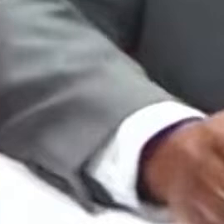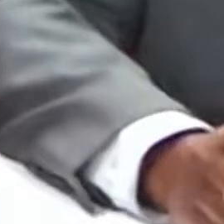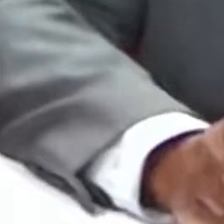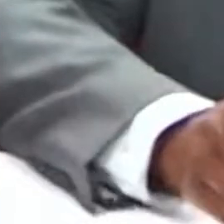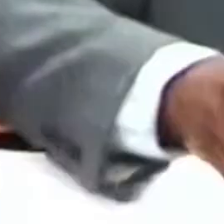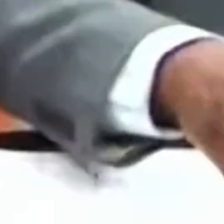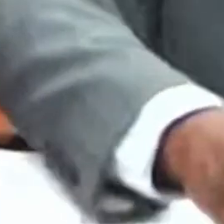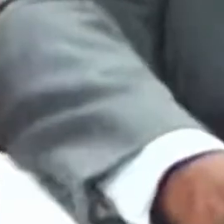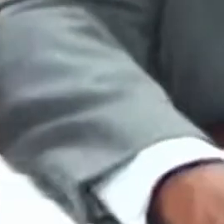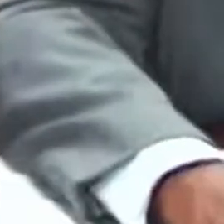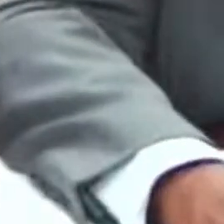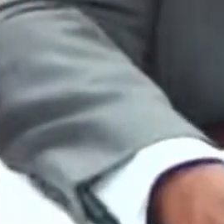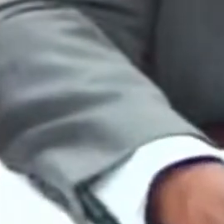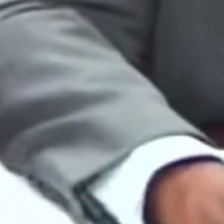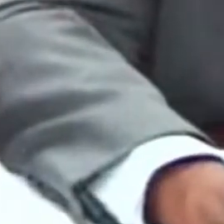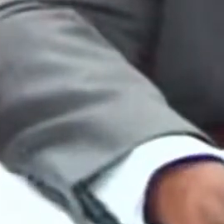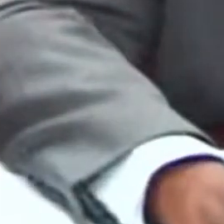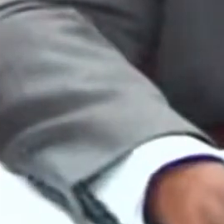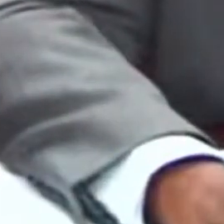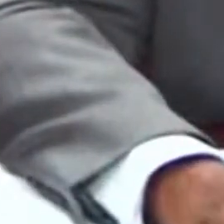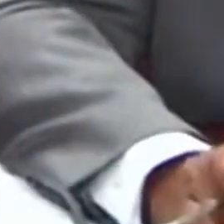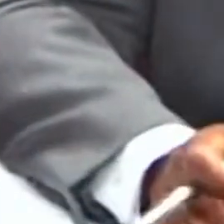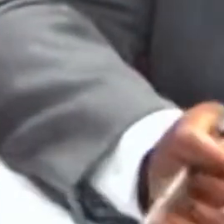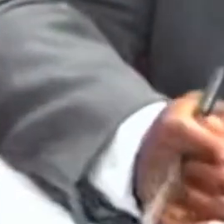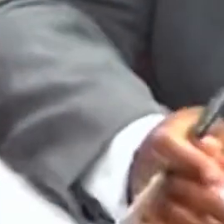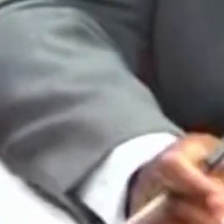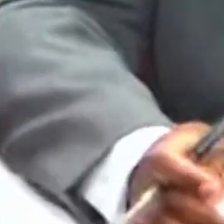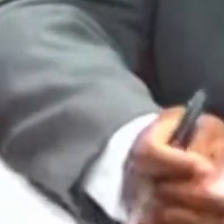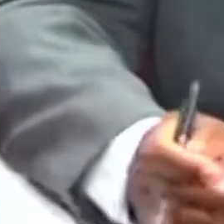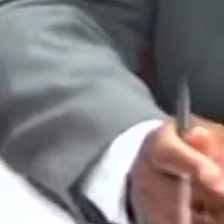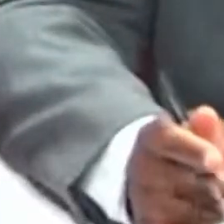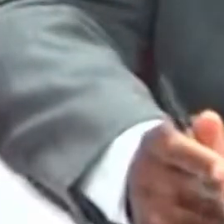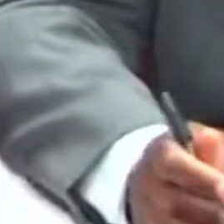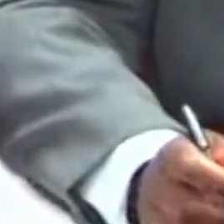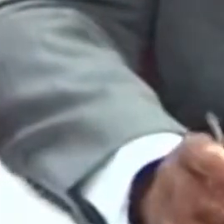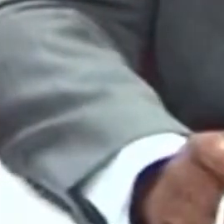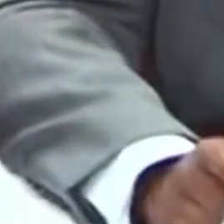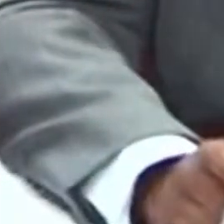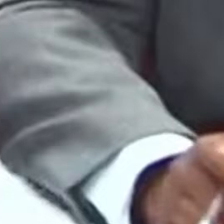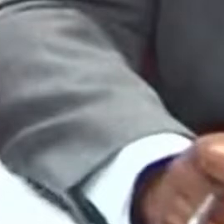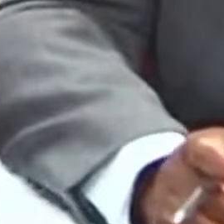the industry. So coming to the specific questions, really,